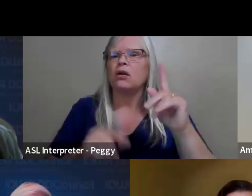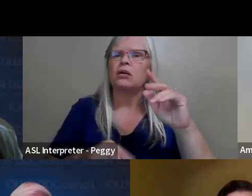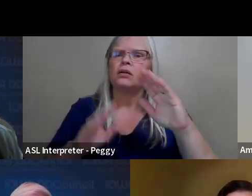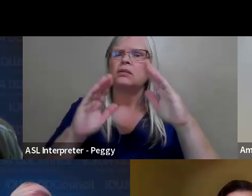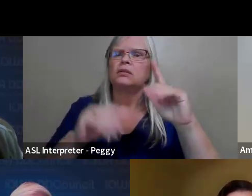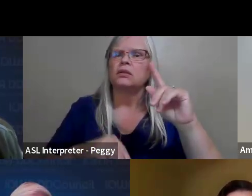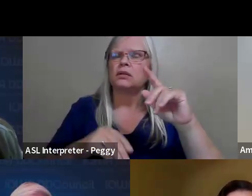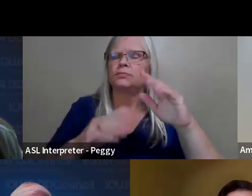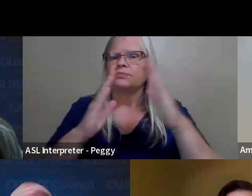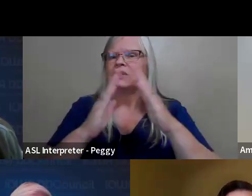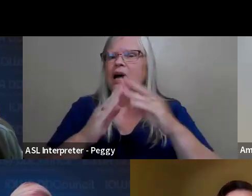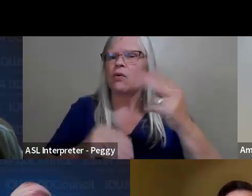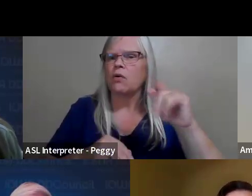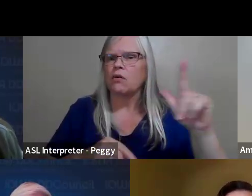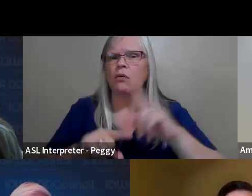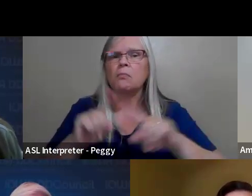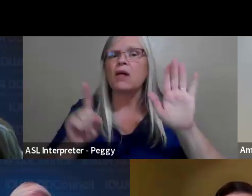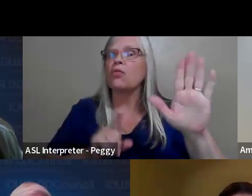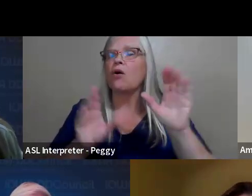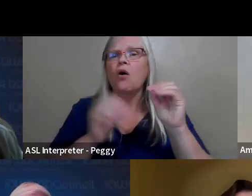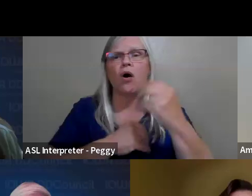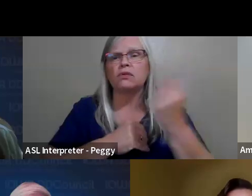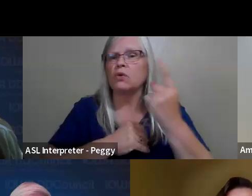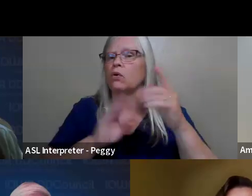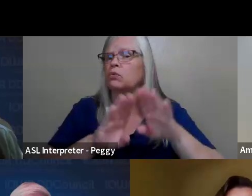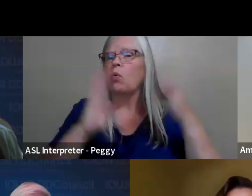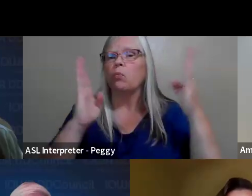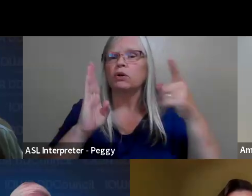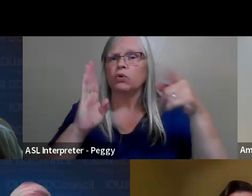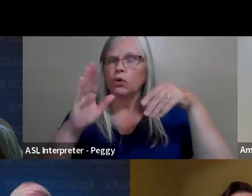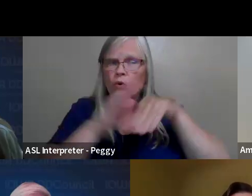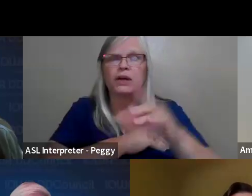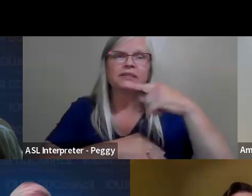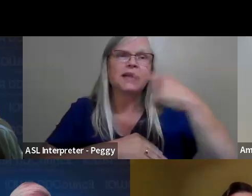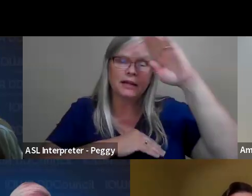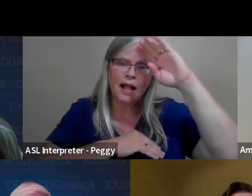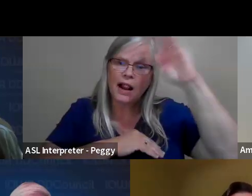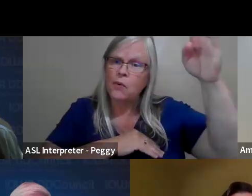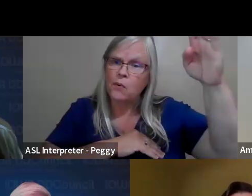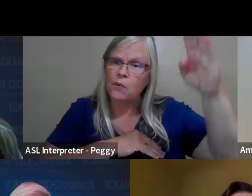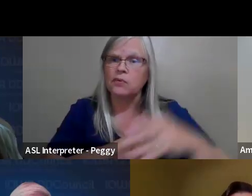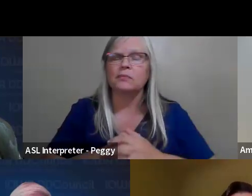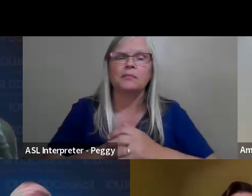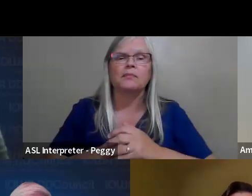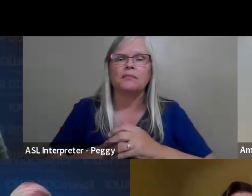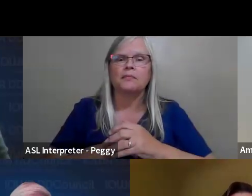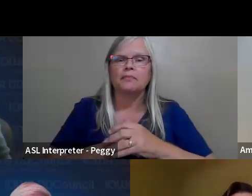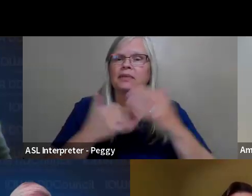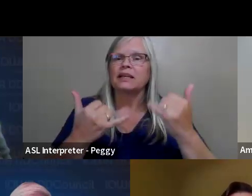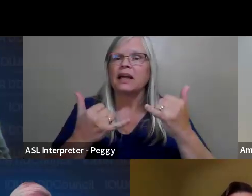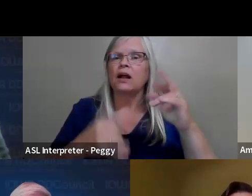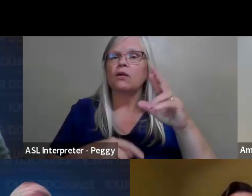constituent offices are always open for you to just drop on by and say hello. The recess